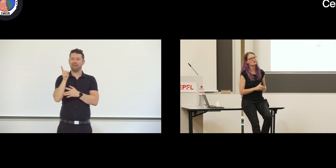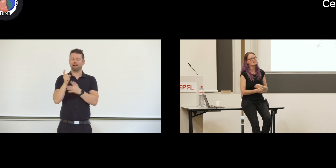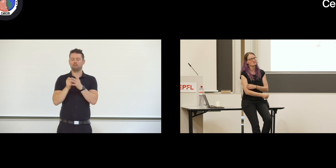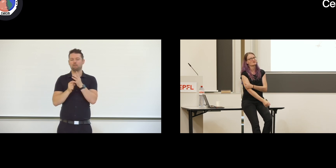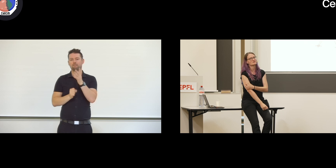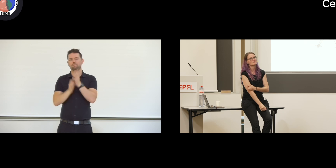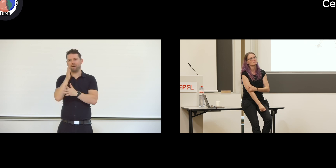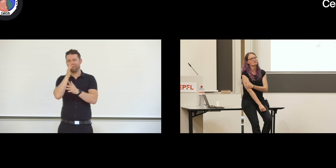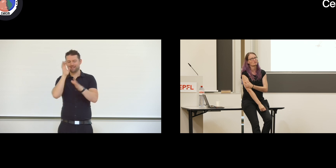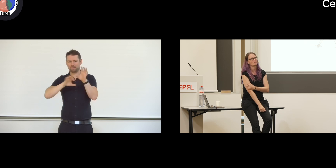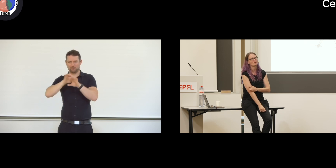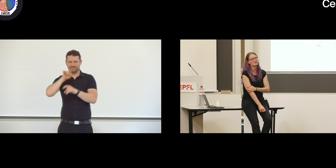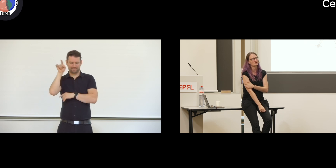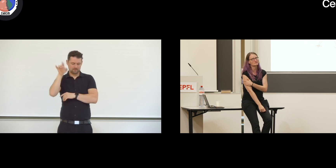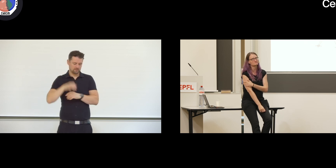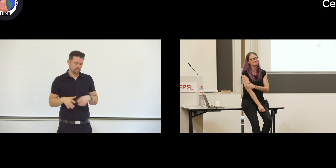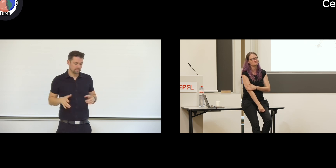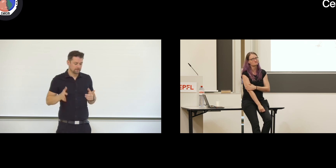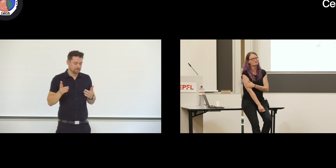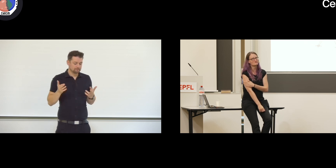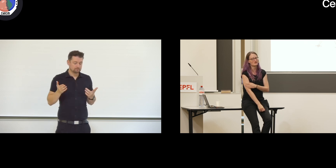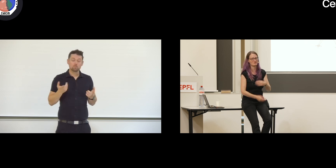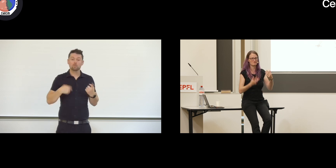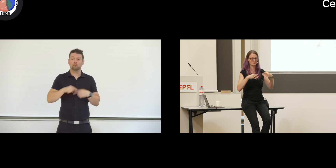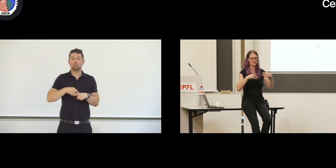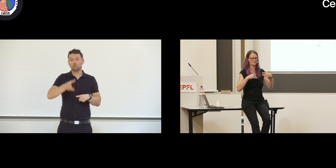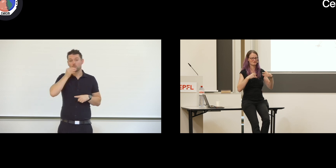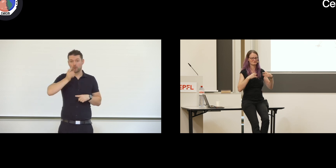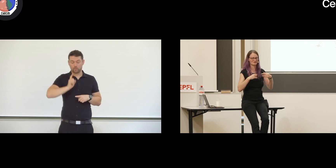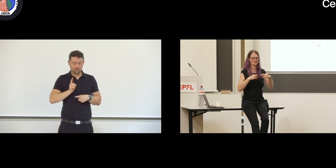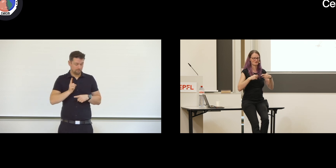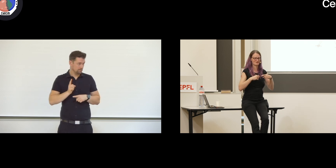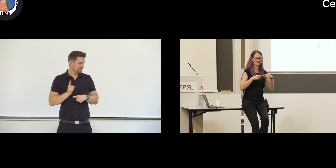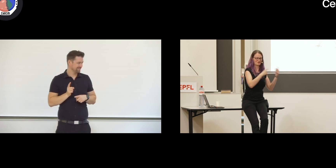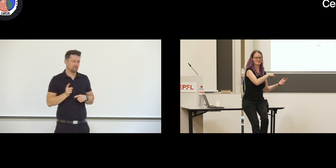of the things that we learned there, and by